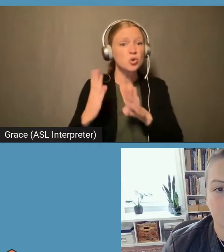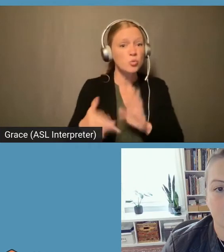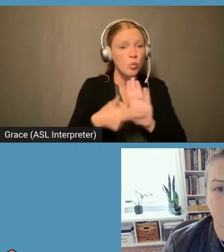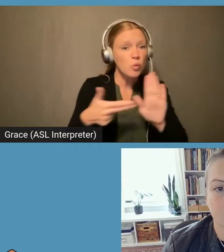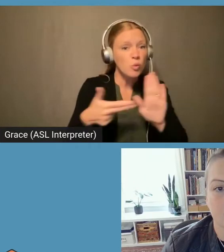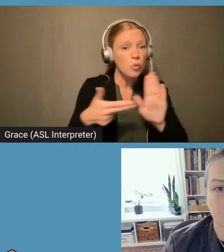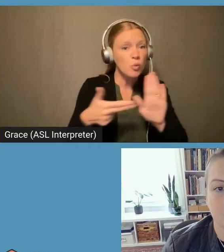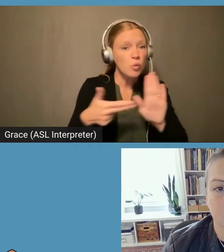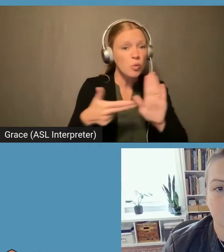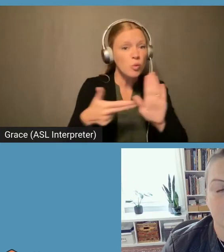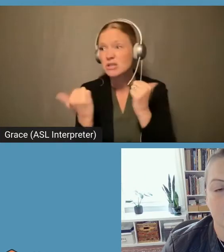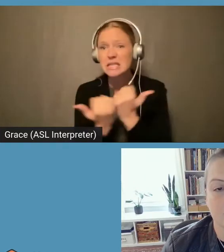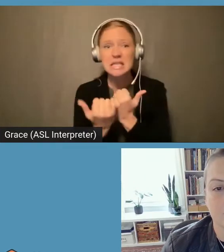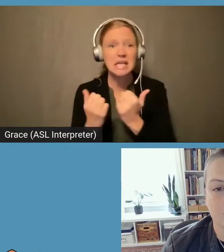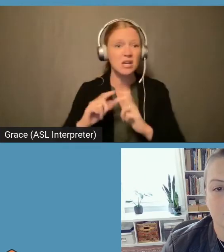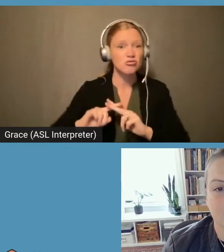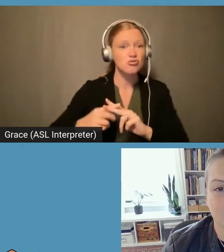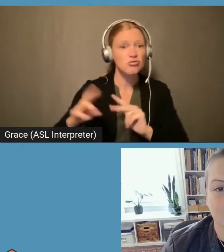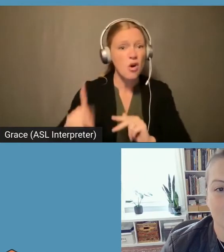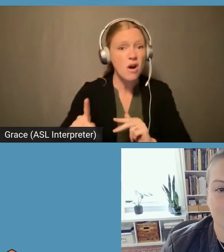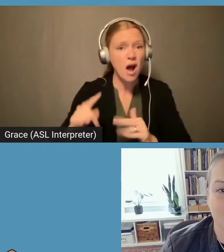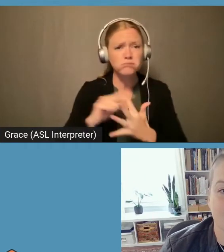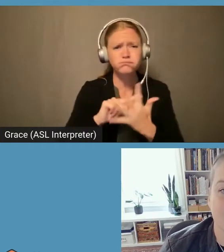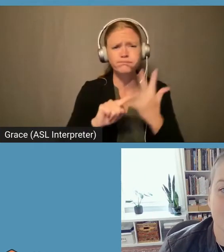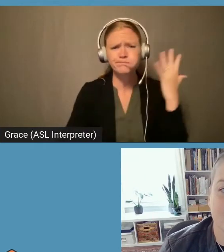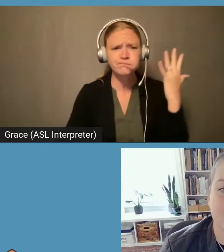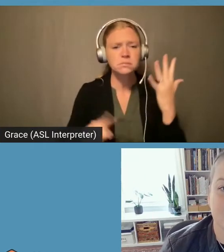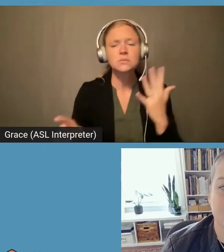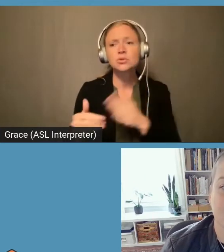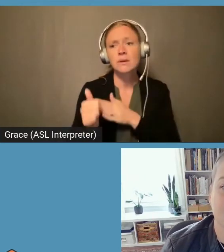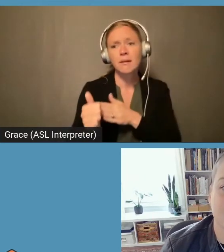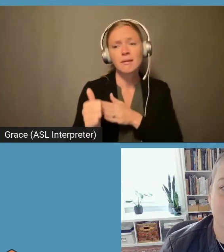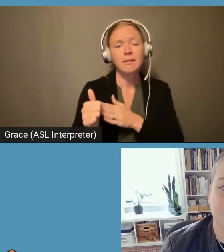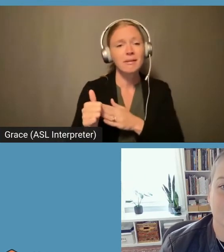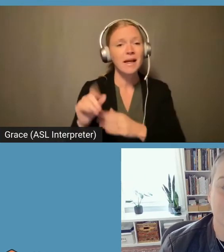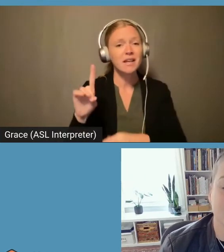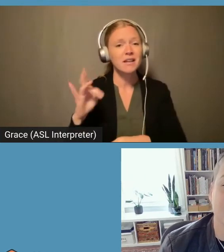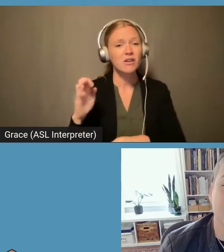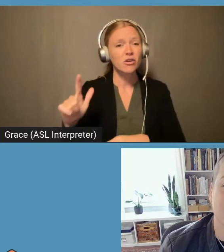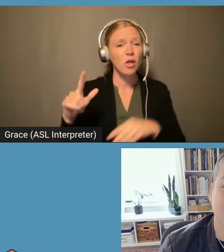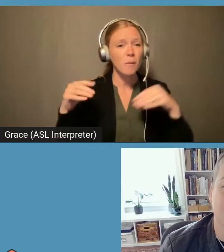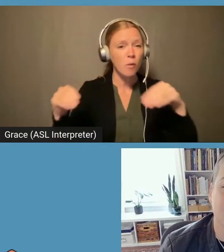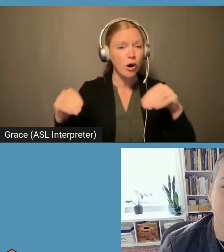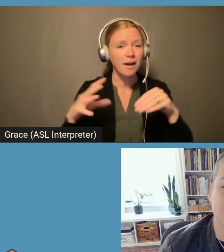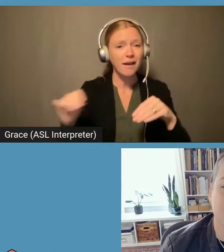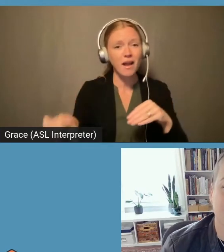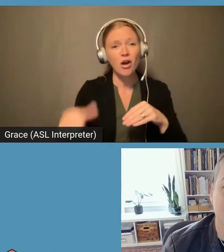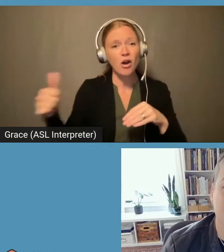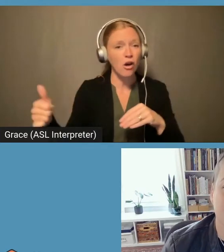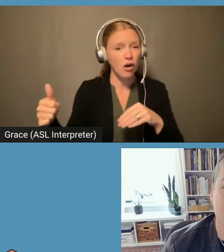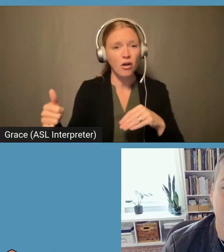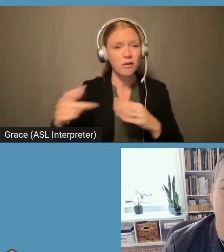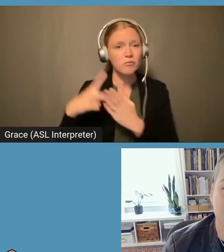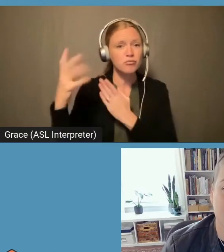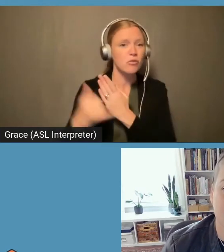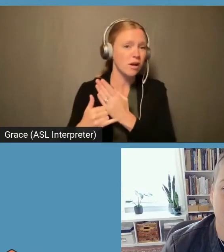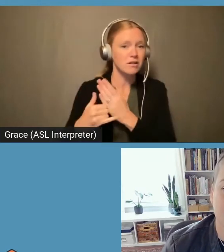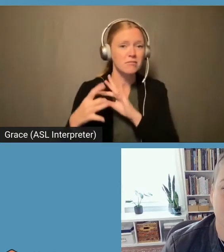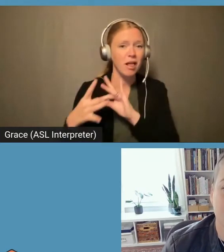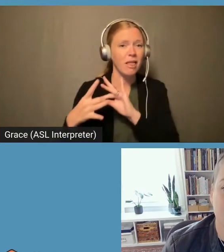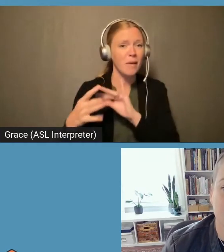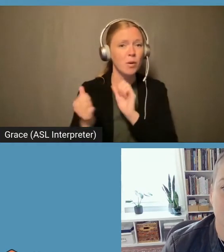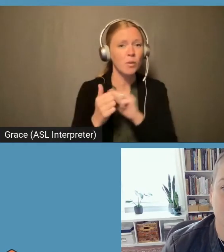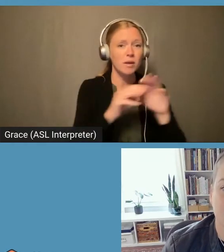world. She has led digital marketing and interactive technology projects in collaboration with museums, ranging from the Terre